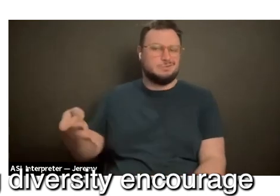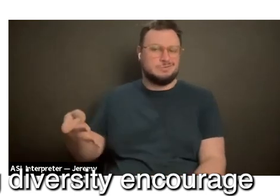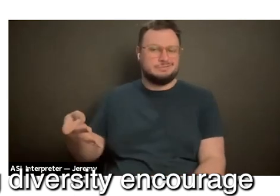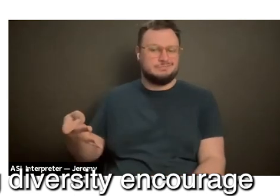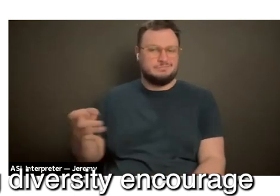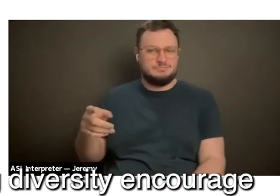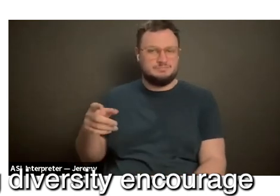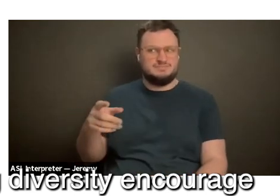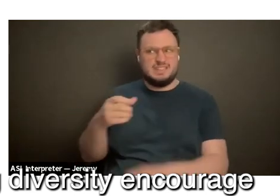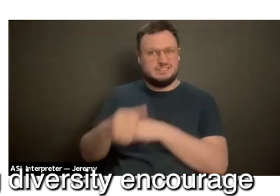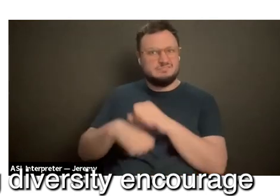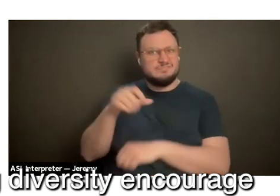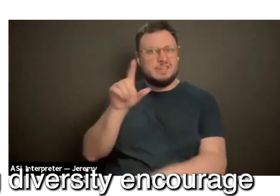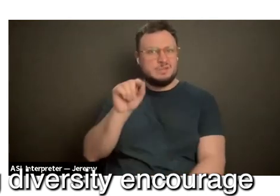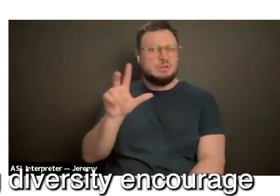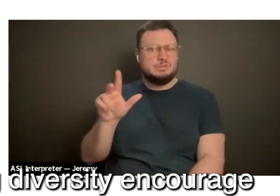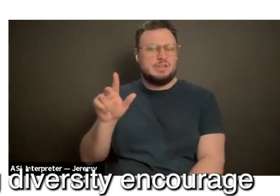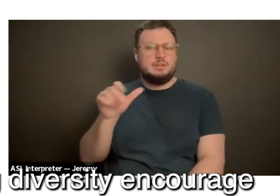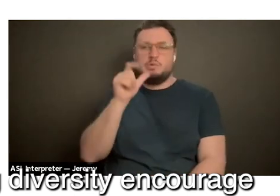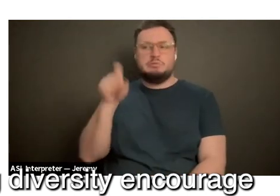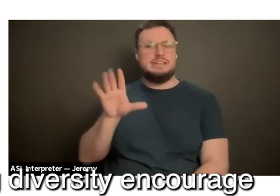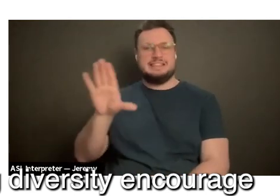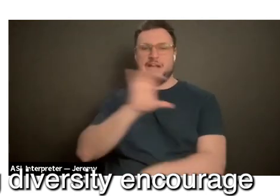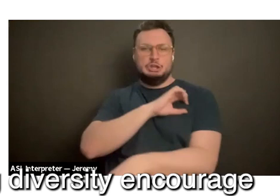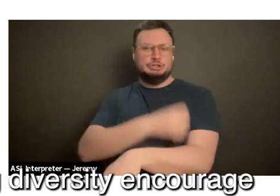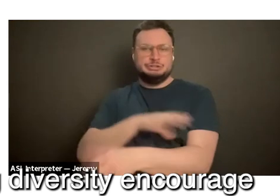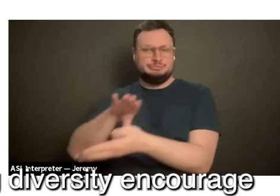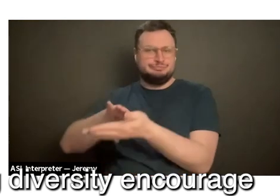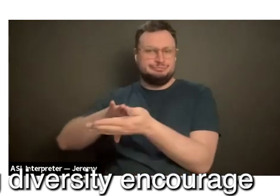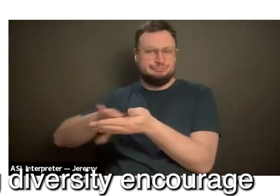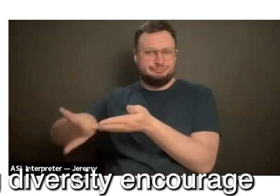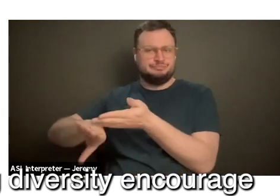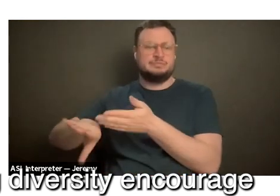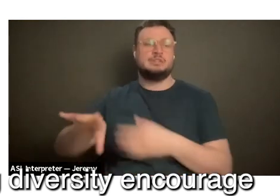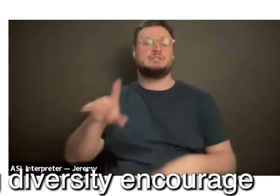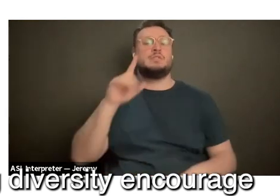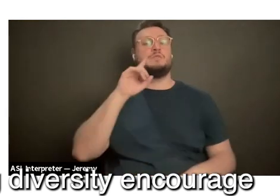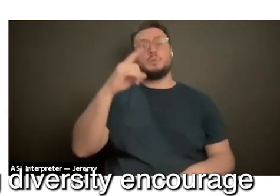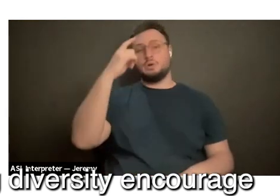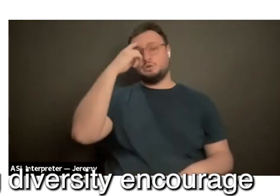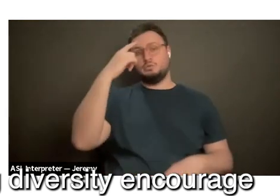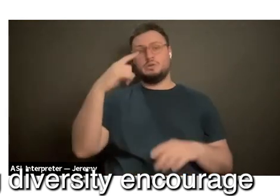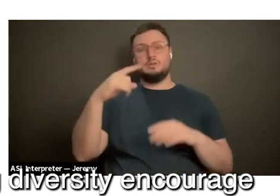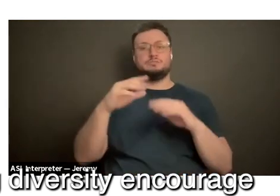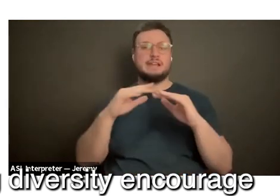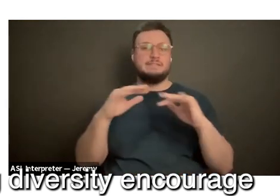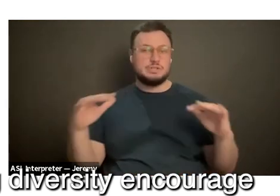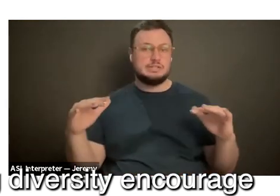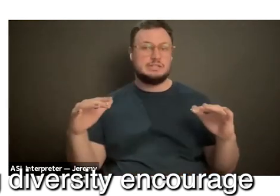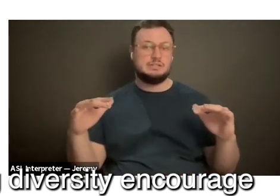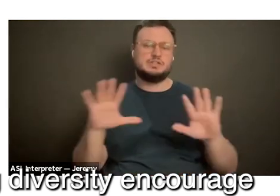energy. So that's all I would say in terms of specifically around neurodiversity. There's some great communities